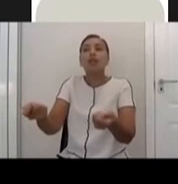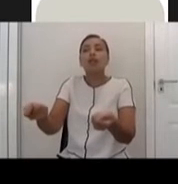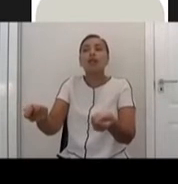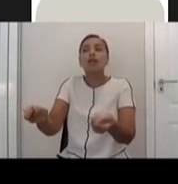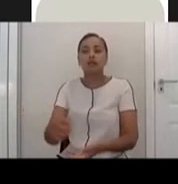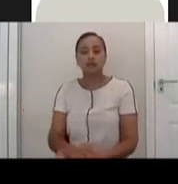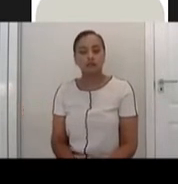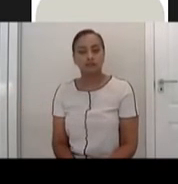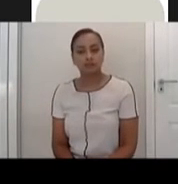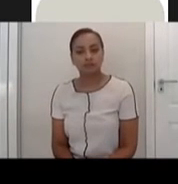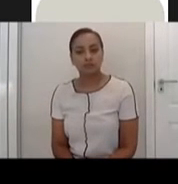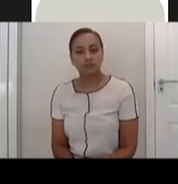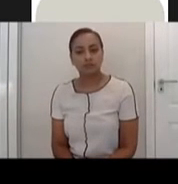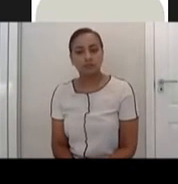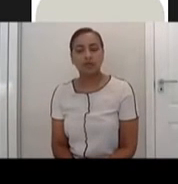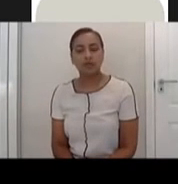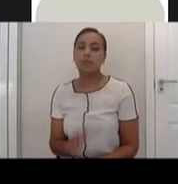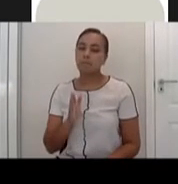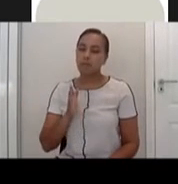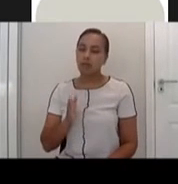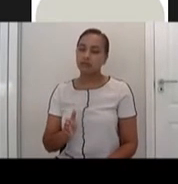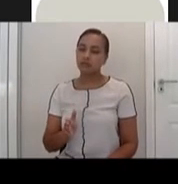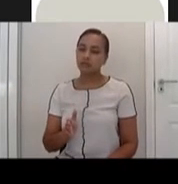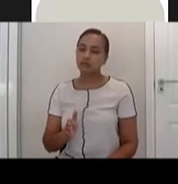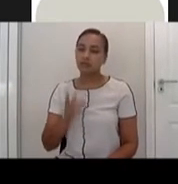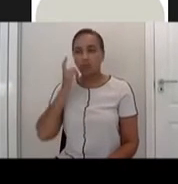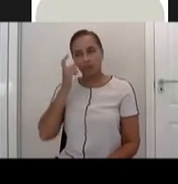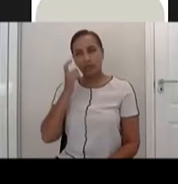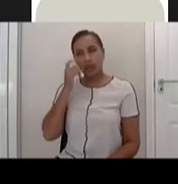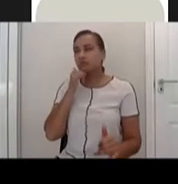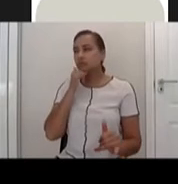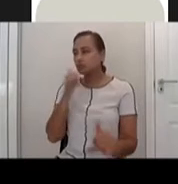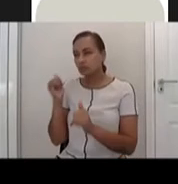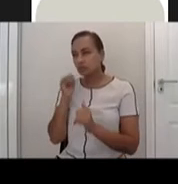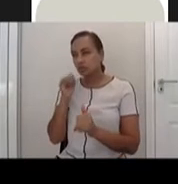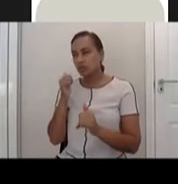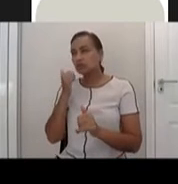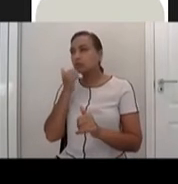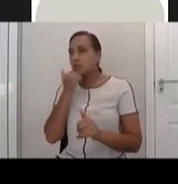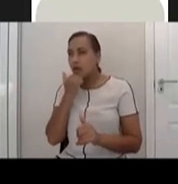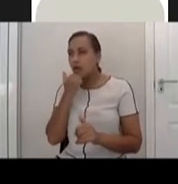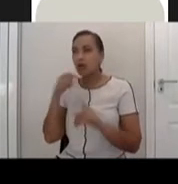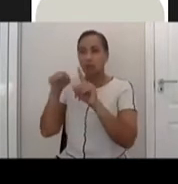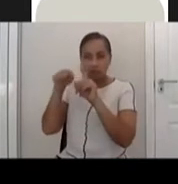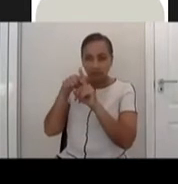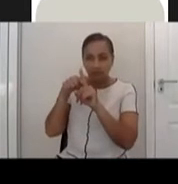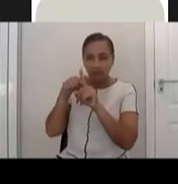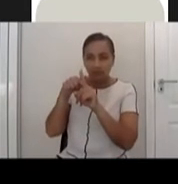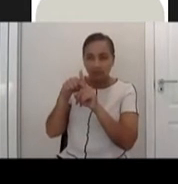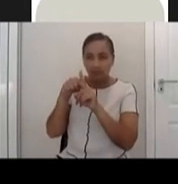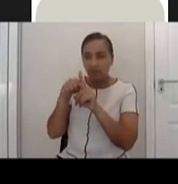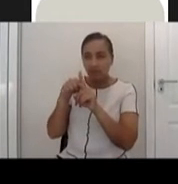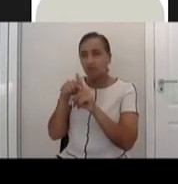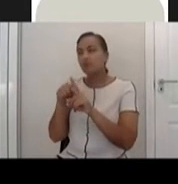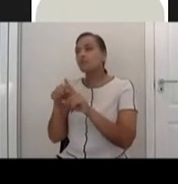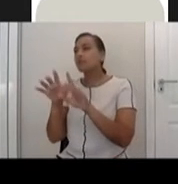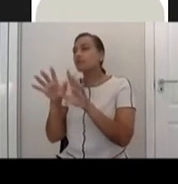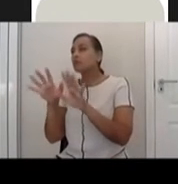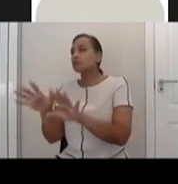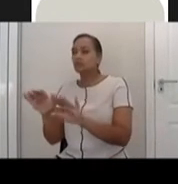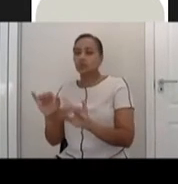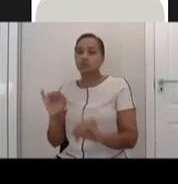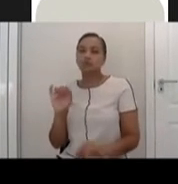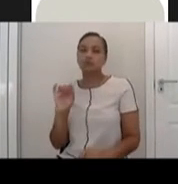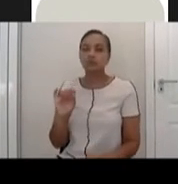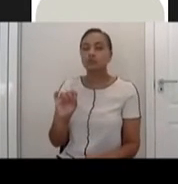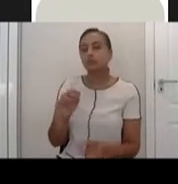control. But you do need to take the testing numbers and the number of people testing positive with a little bit of a pinch of salt.